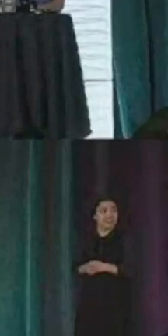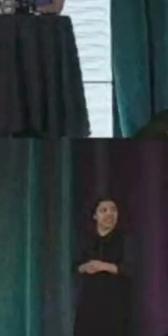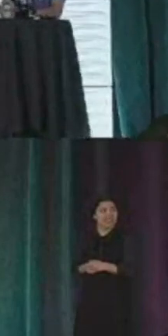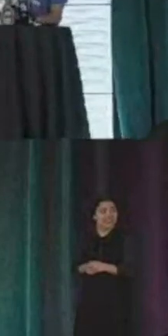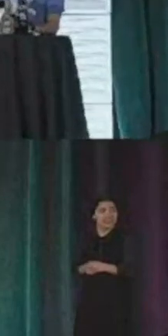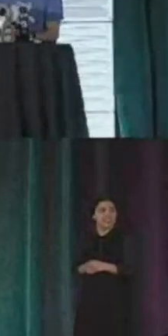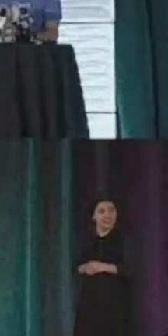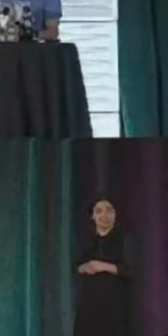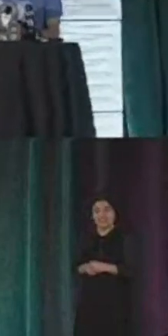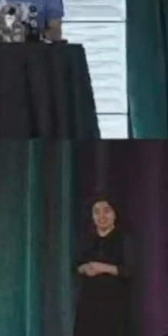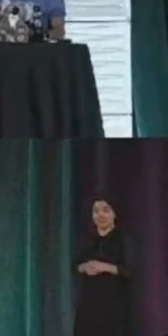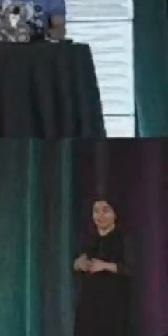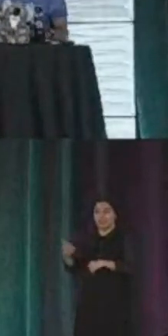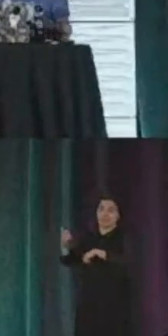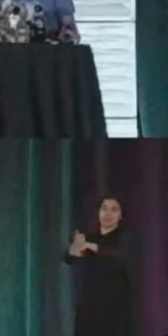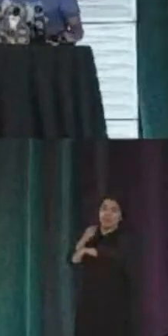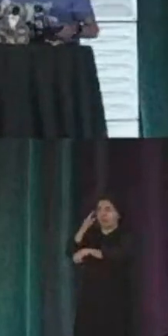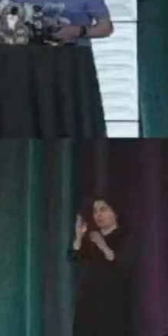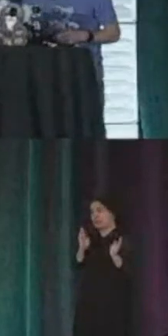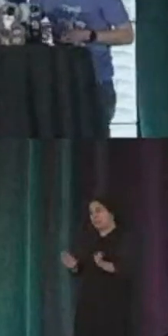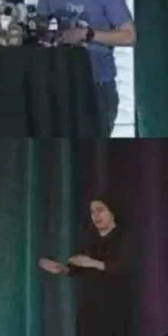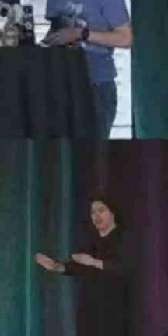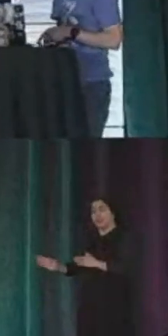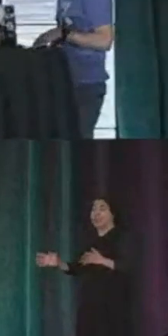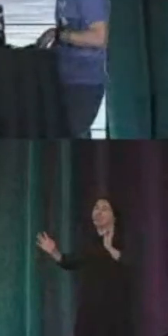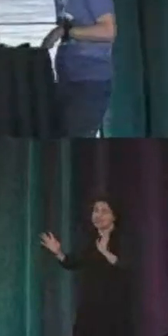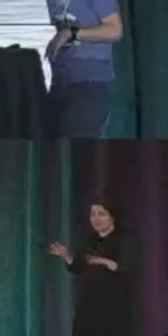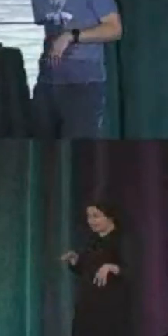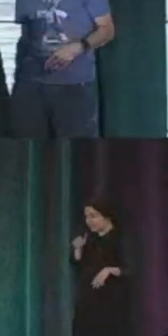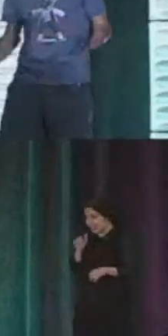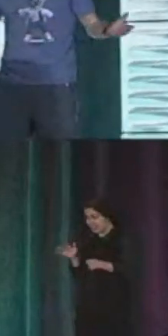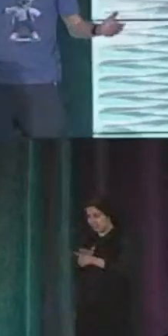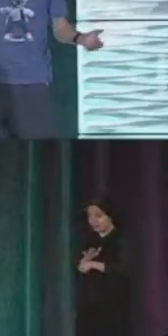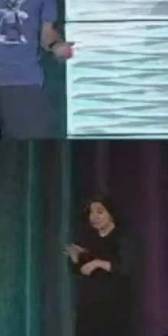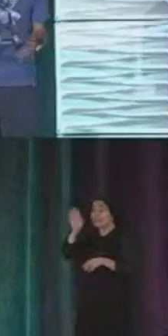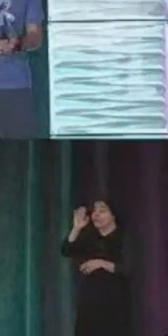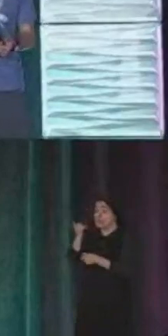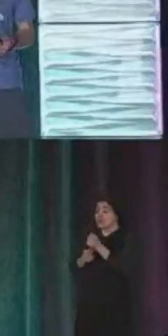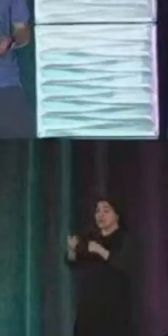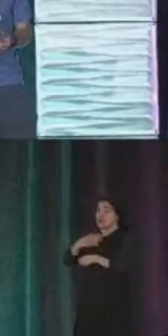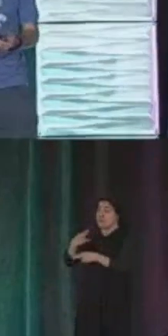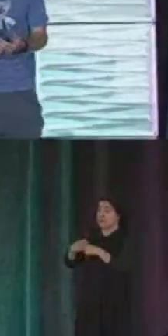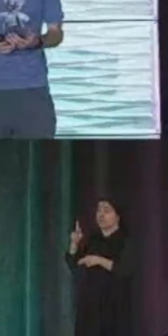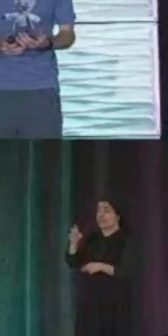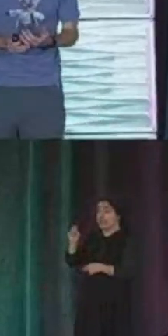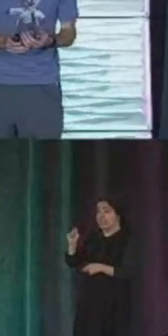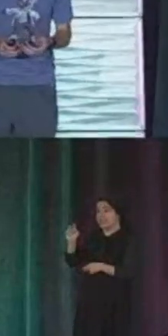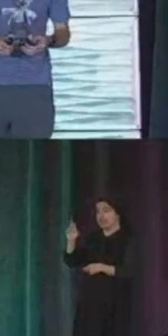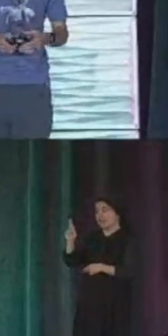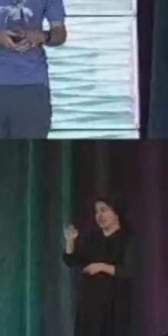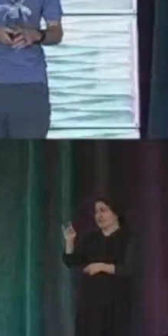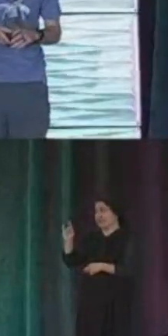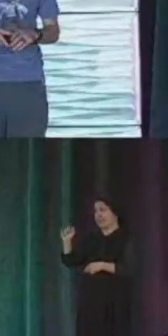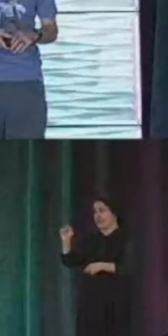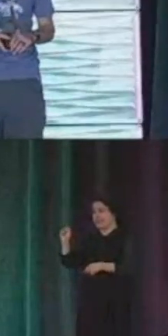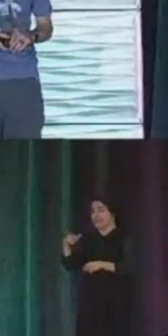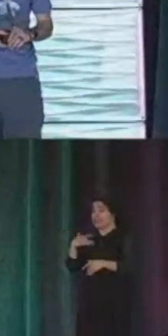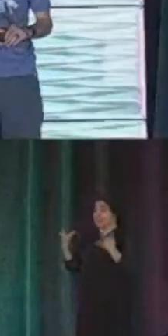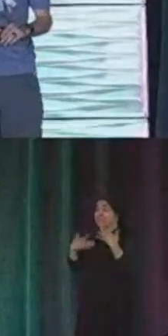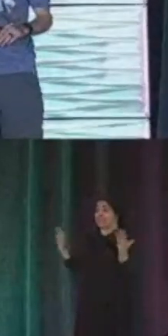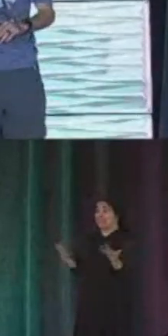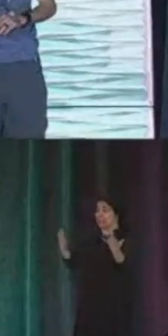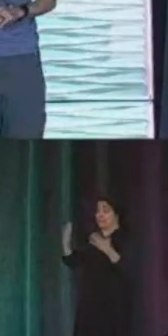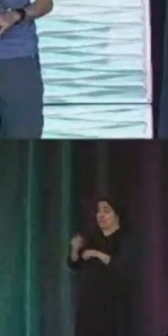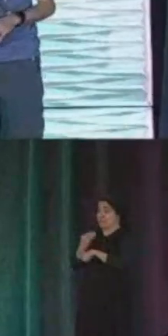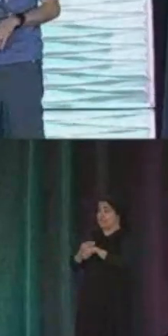See, that's what I get for preparing. Not totally. Okay. Hi, everyone. My name is Dodds. I'm so excited to be here in Miami. Thank you all